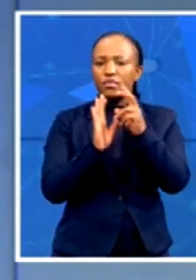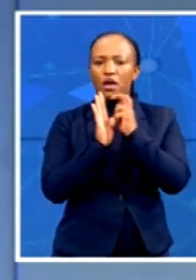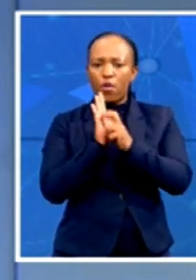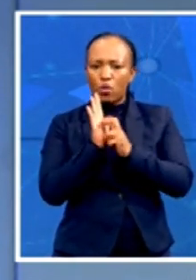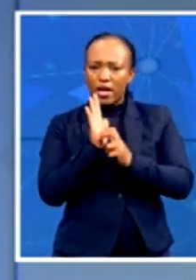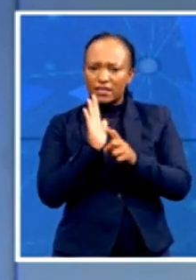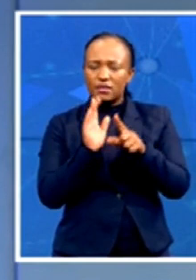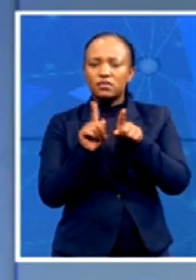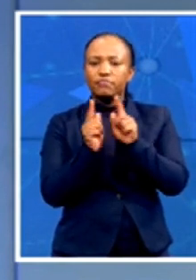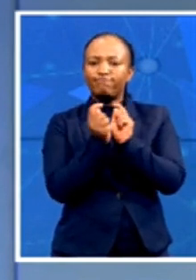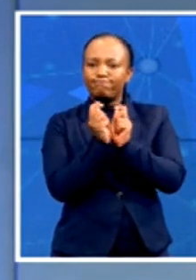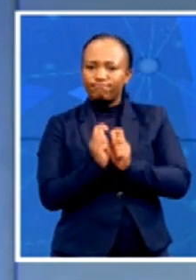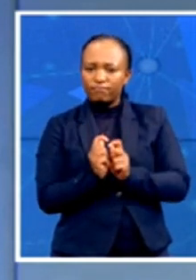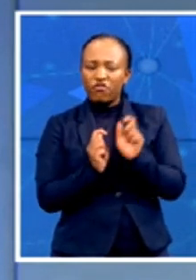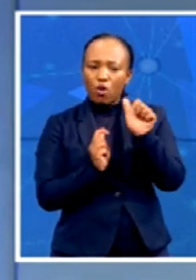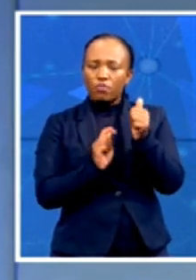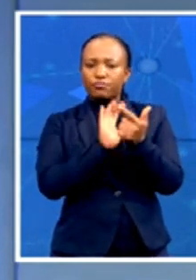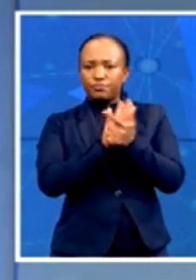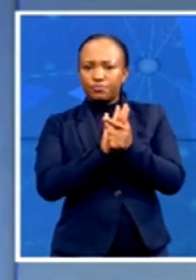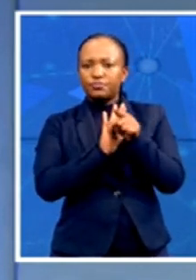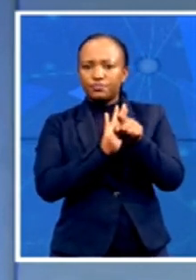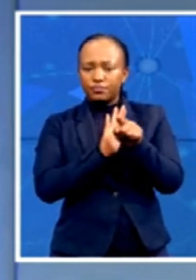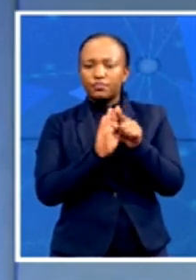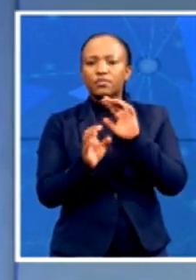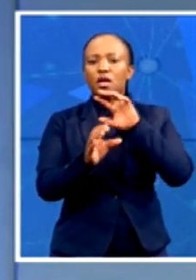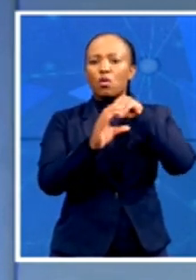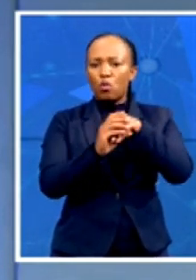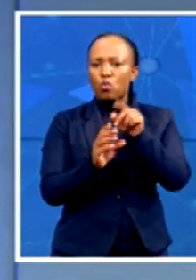legislation, including the existing public-private